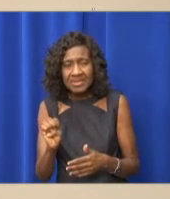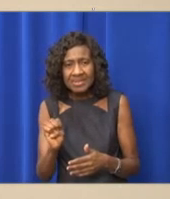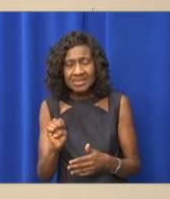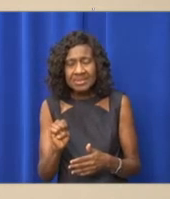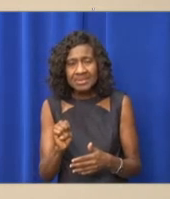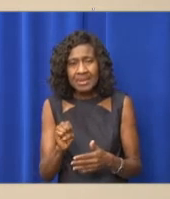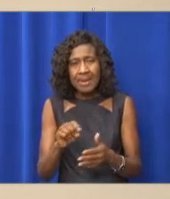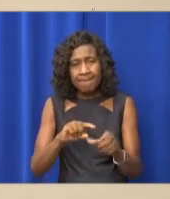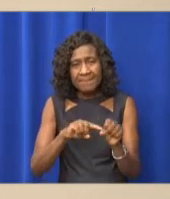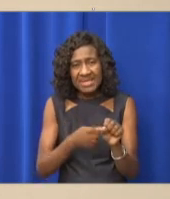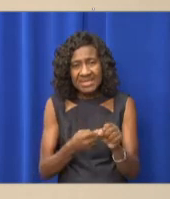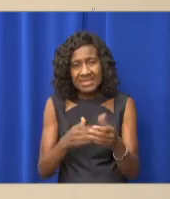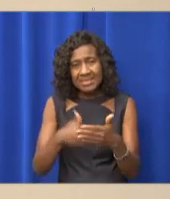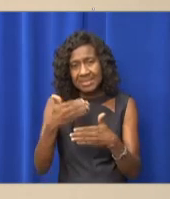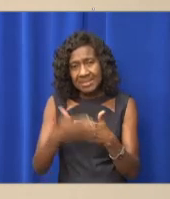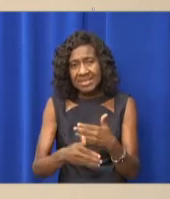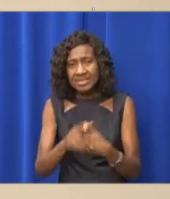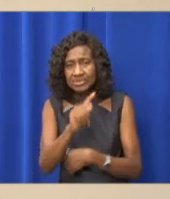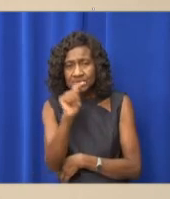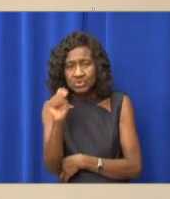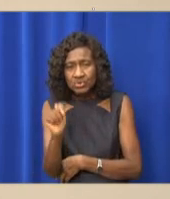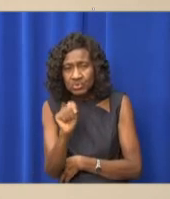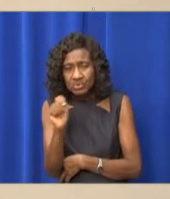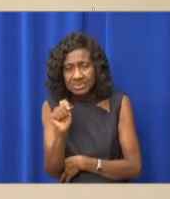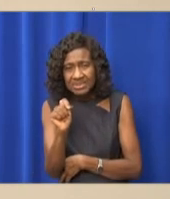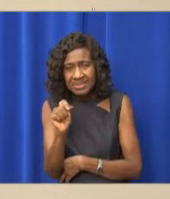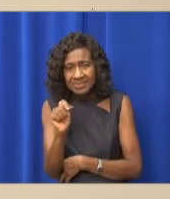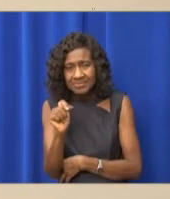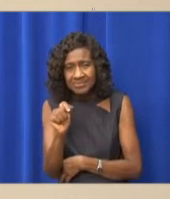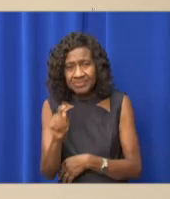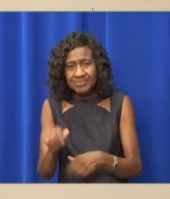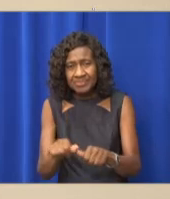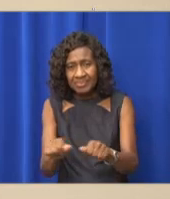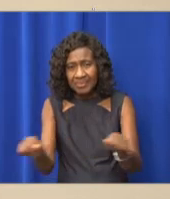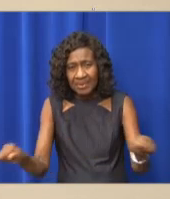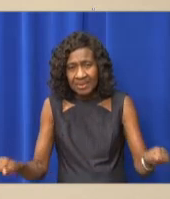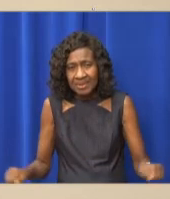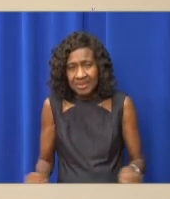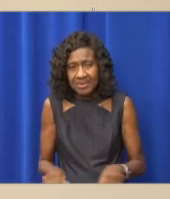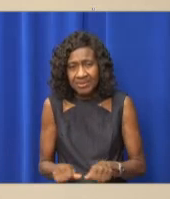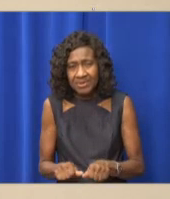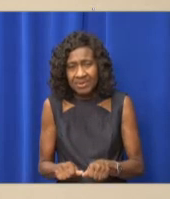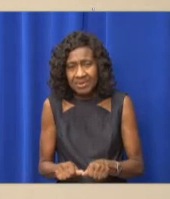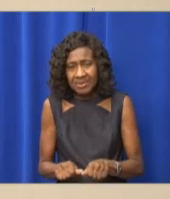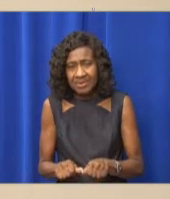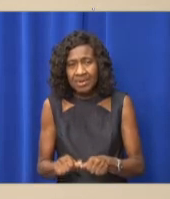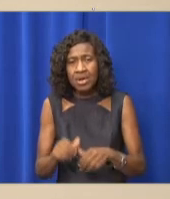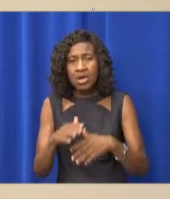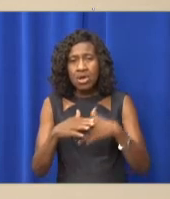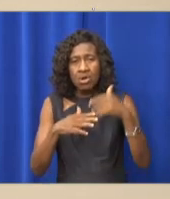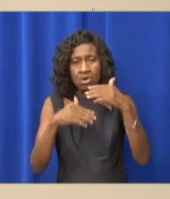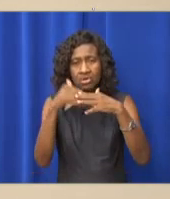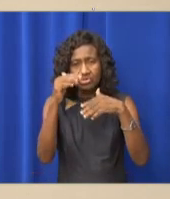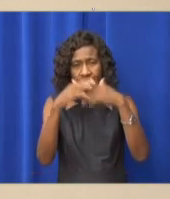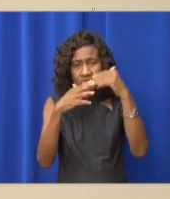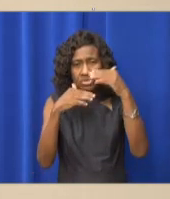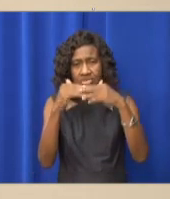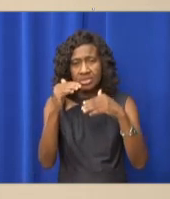holiday next week. And that area would involve aspects of construction and